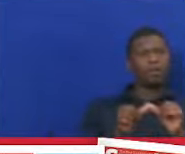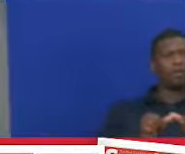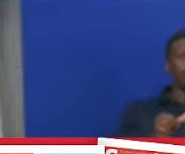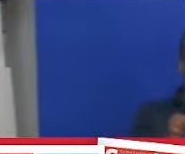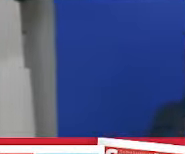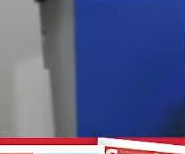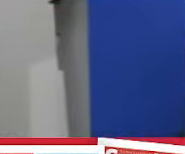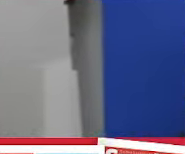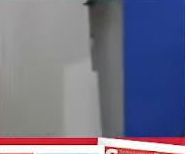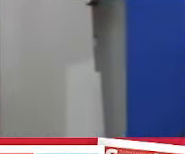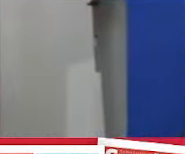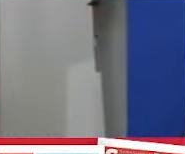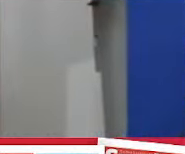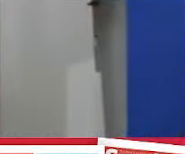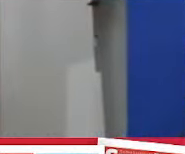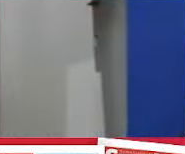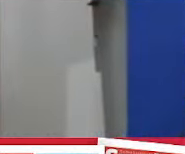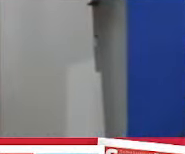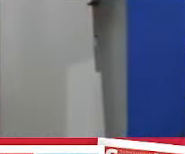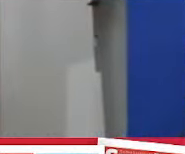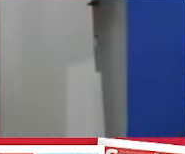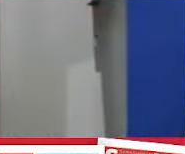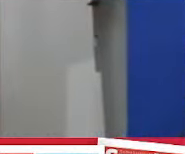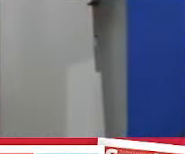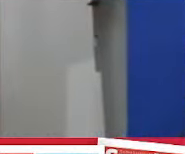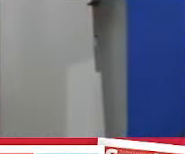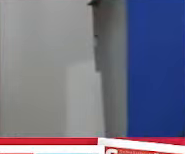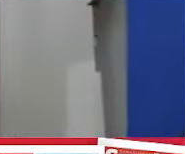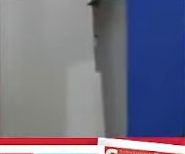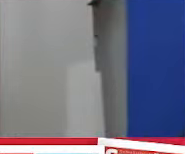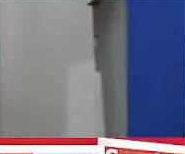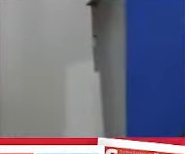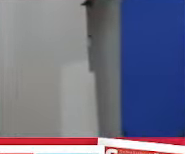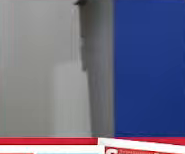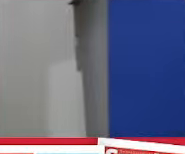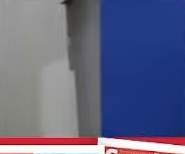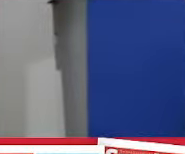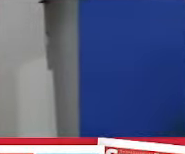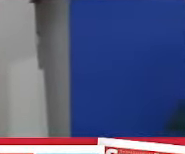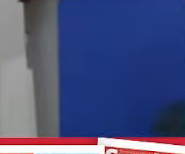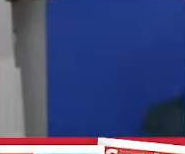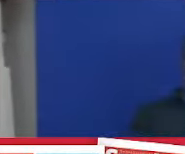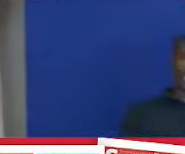the last 3 sentences in paragraph 38. Please continue.